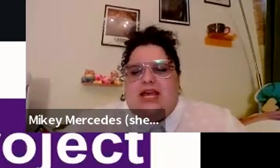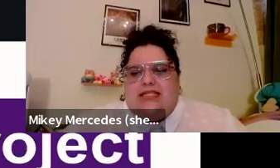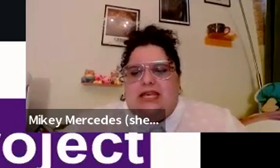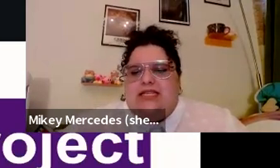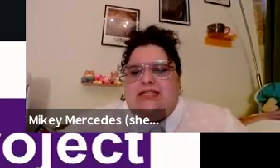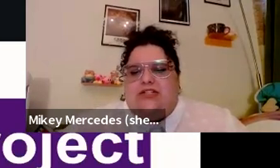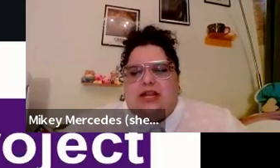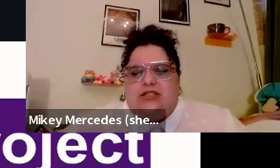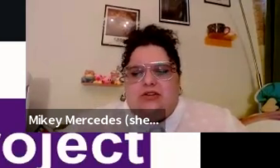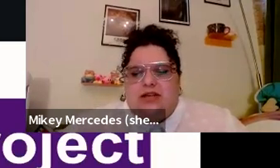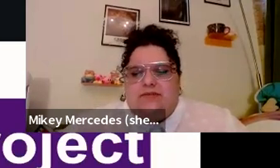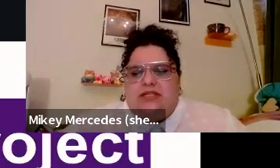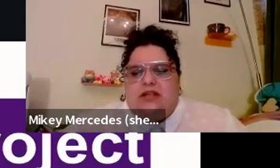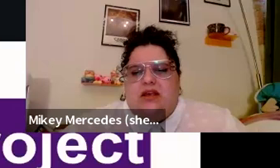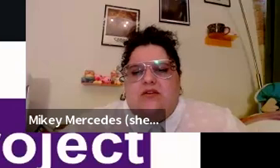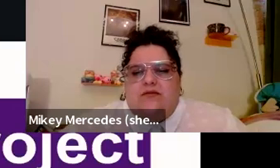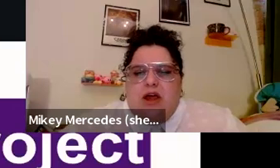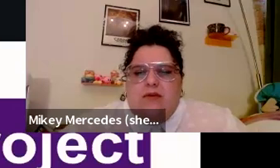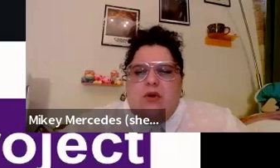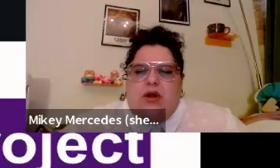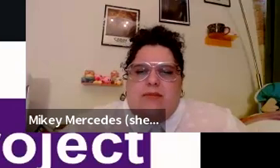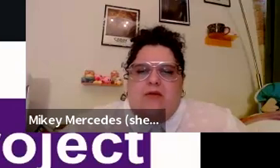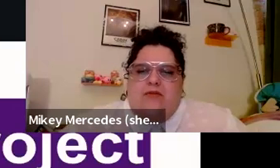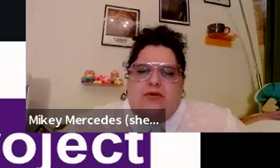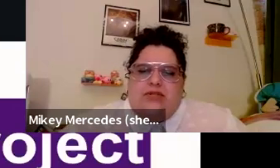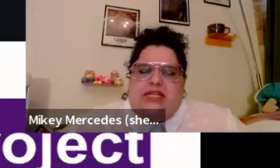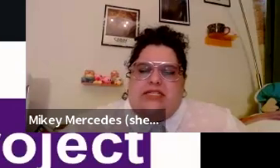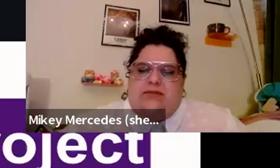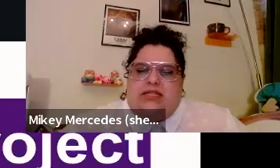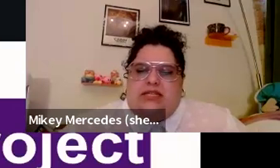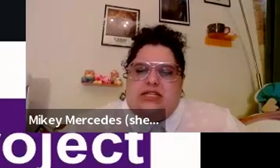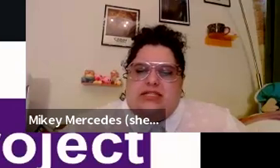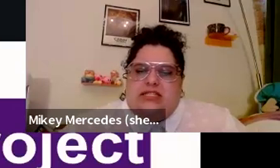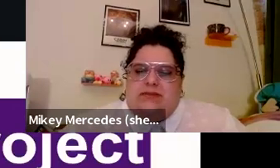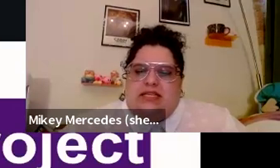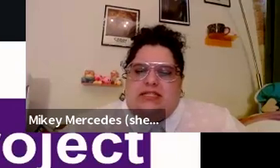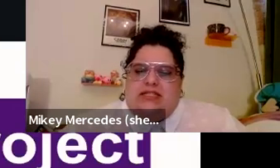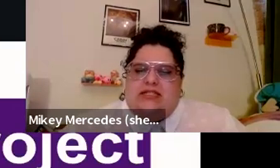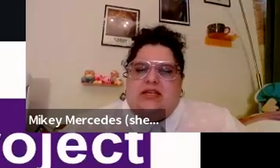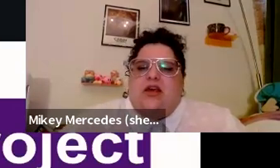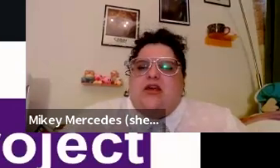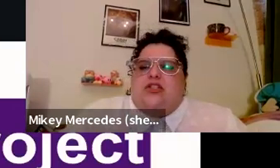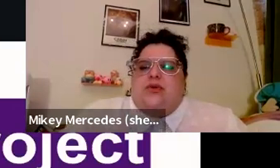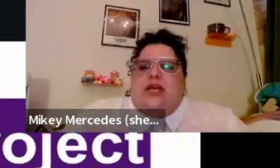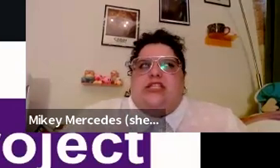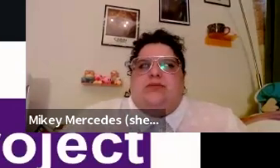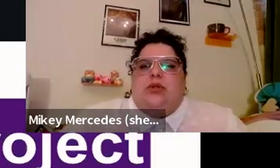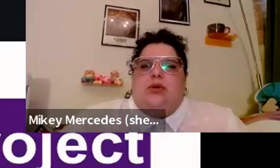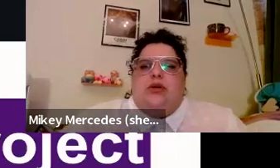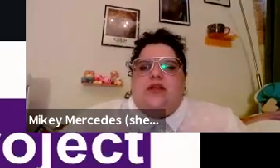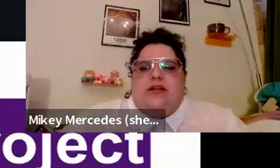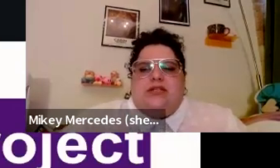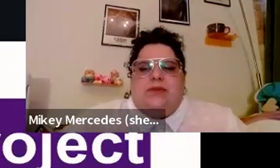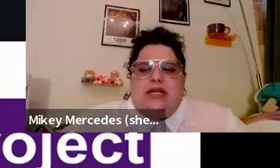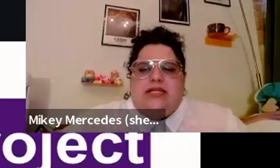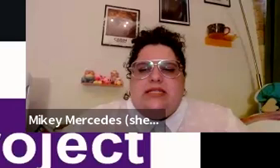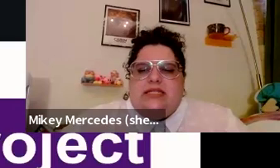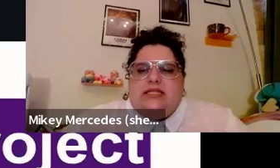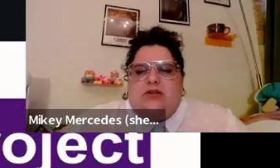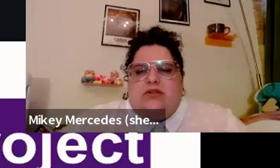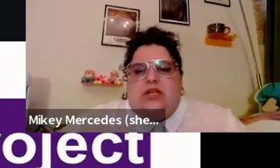that. The National Association to Advance Fat Acceptance, which is kind of seen as the official